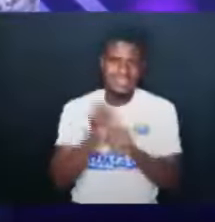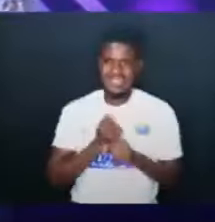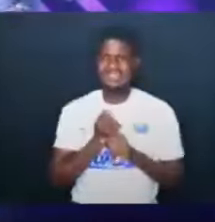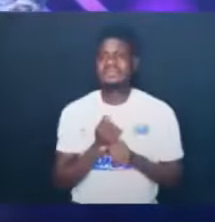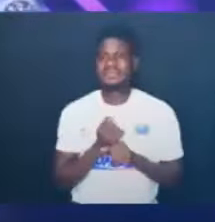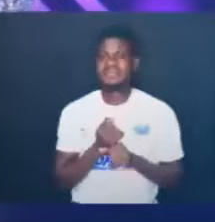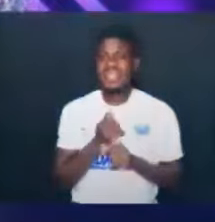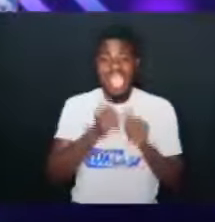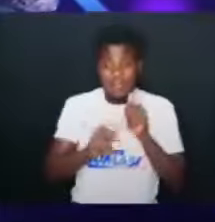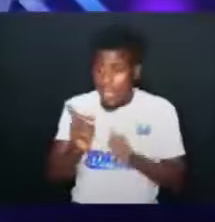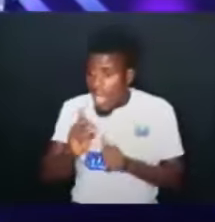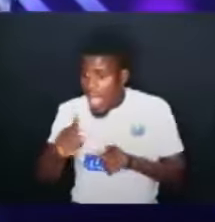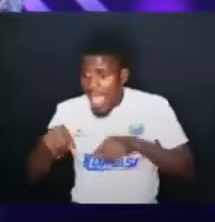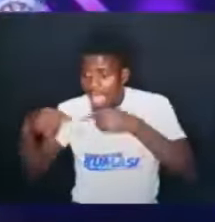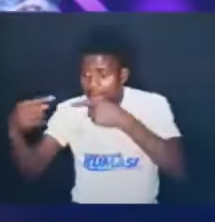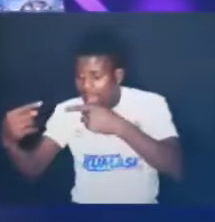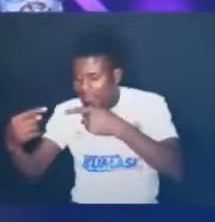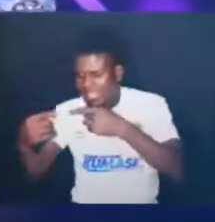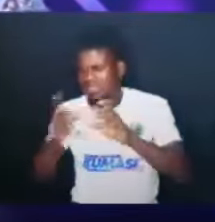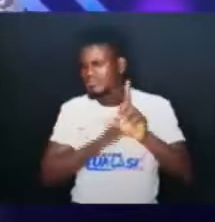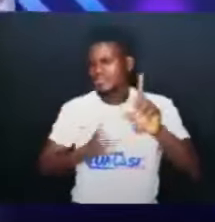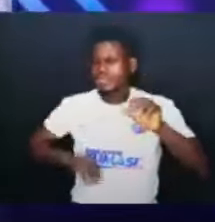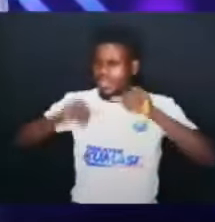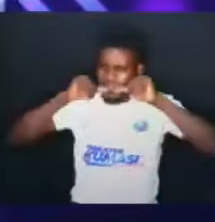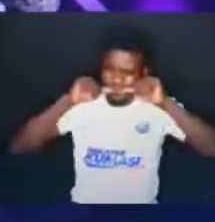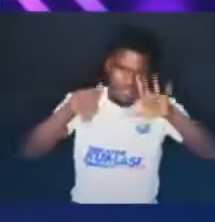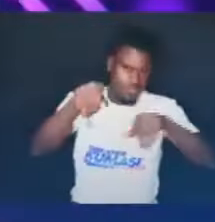you. Everywhere you go. May the Lord bless you